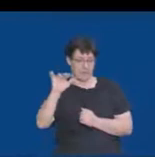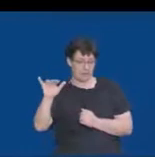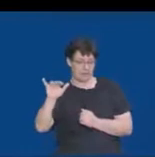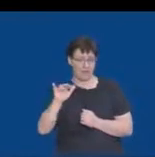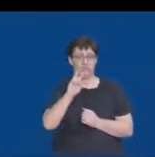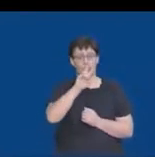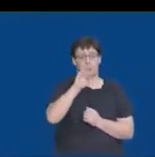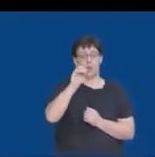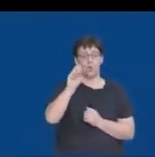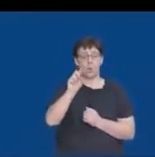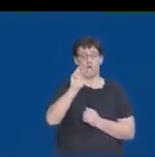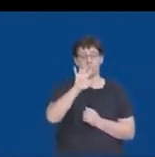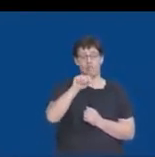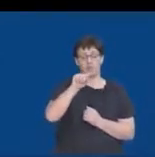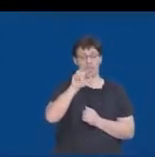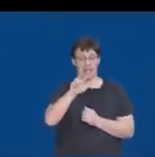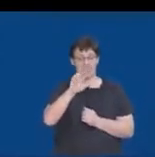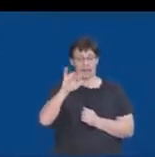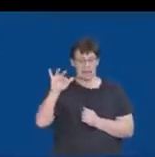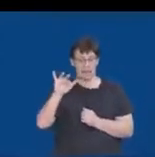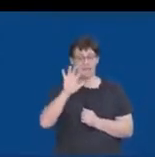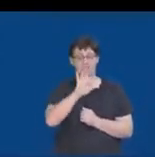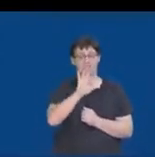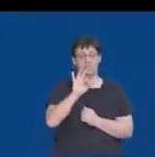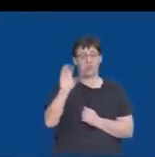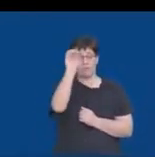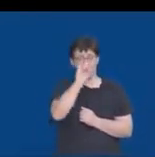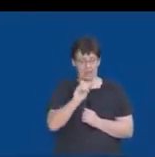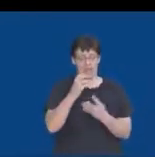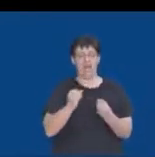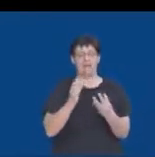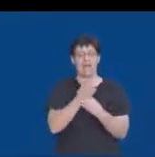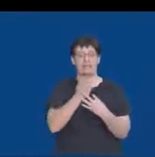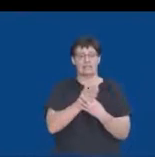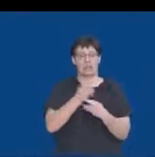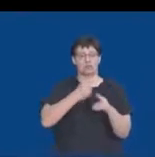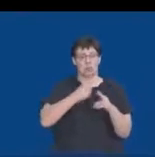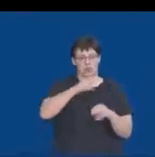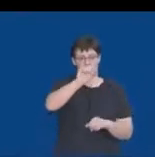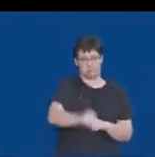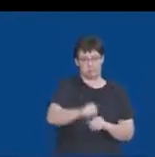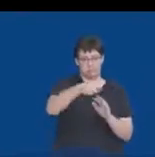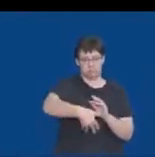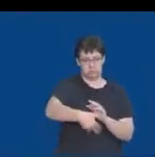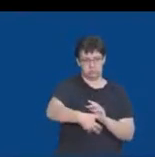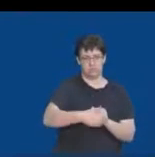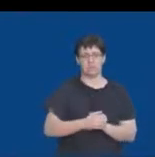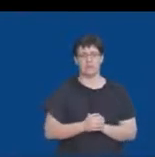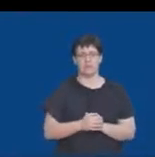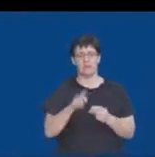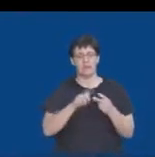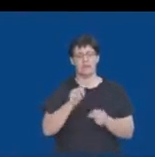in 2001, 5.8 million people, or 53%, had access to flushed toilets. It then went up